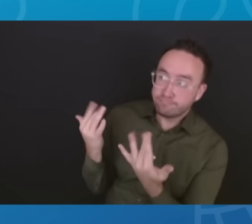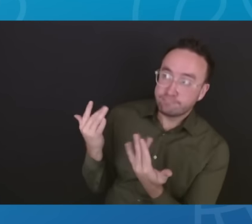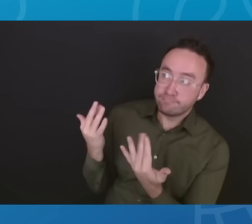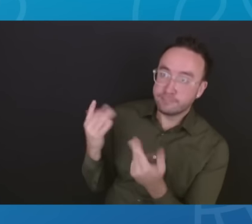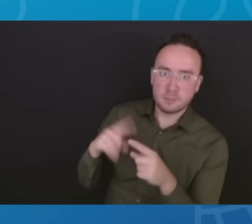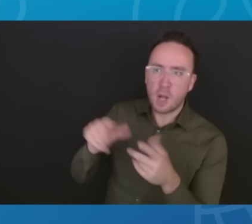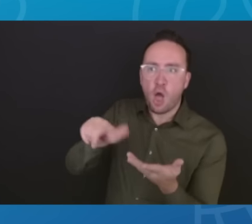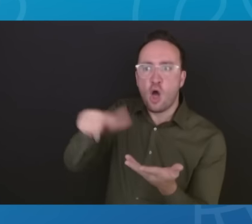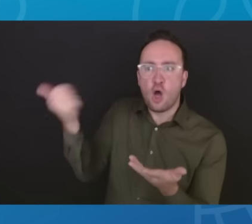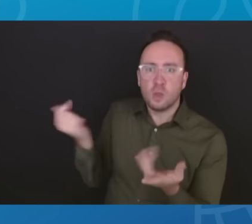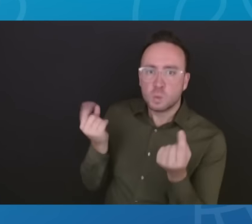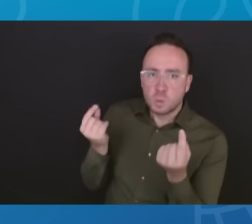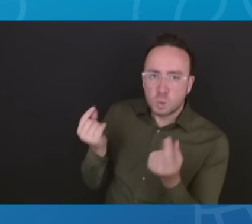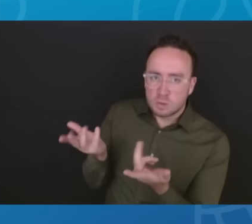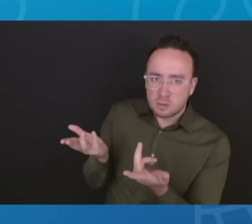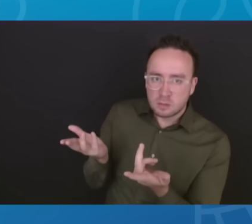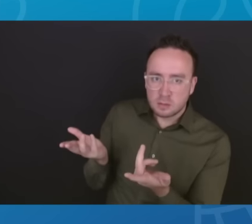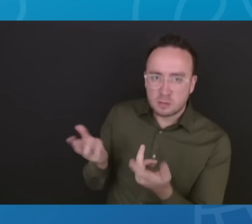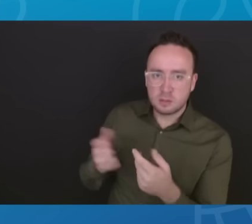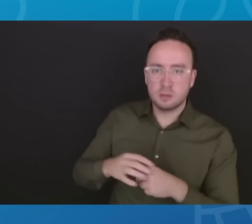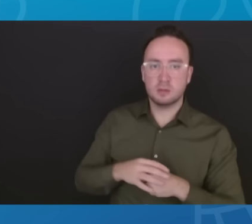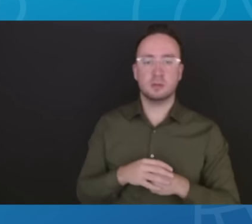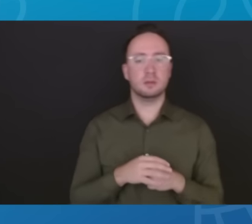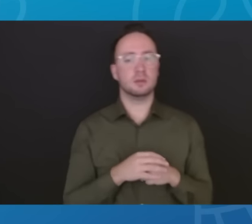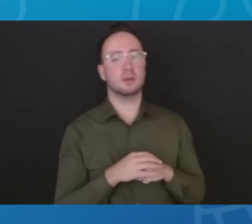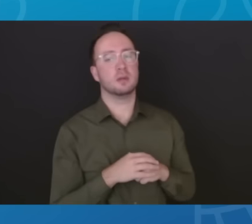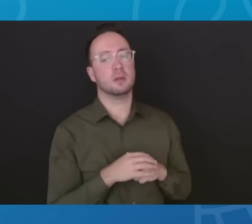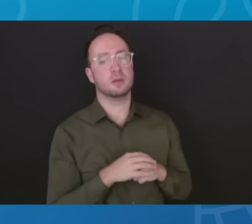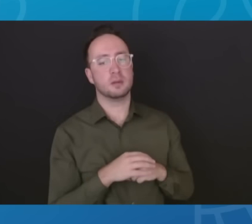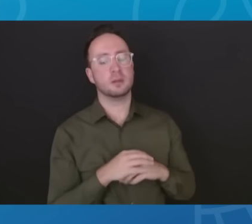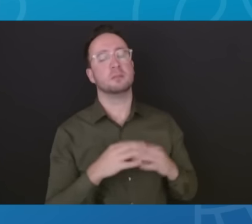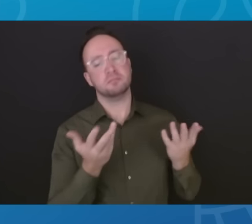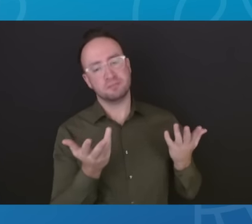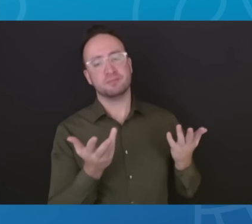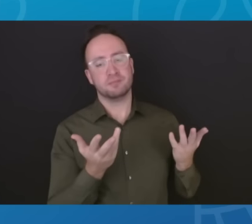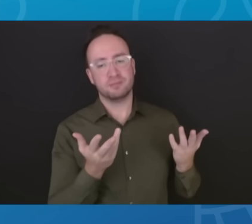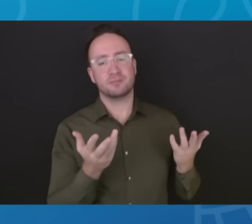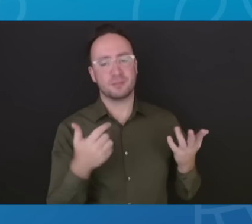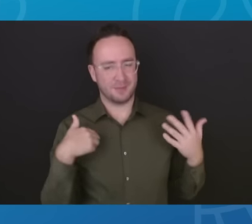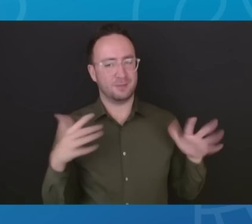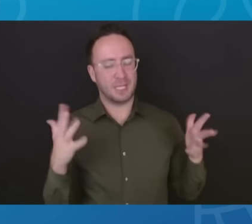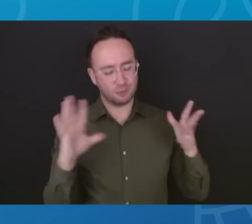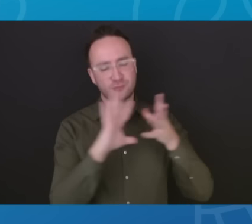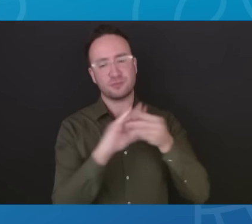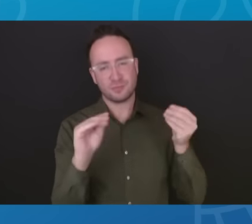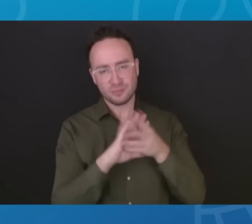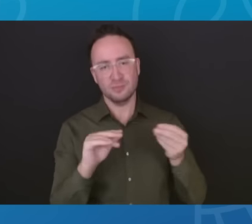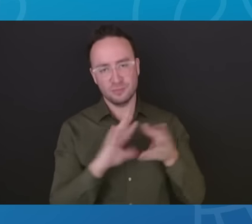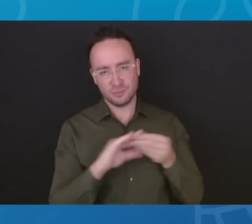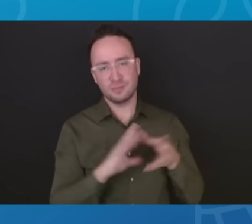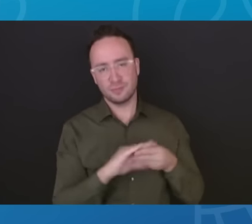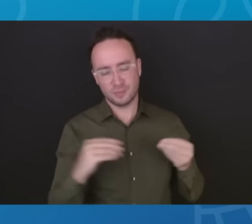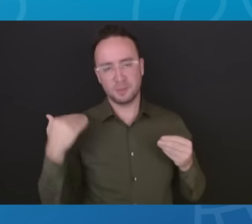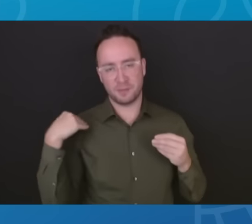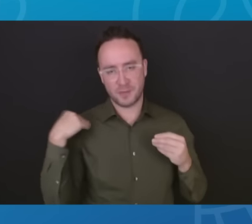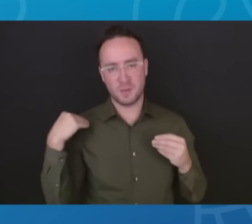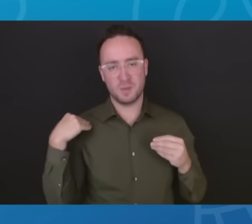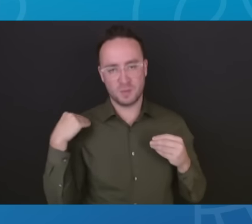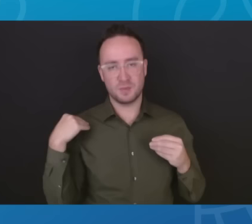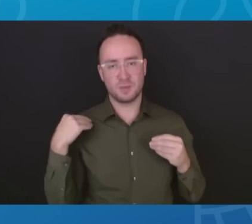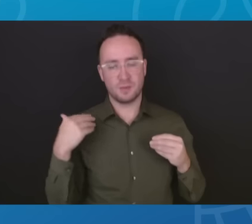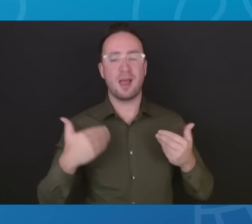I'm pausing only because I went through some of this, but it's probably on a day that you weren't here. Sorry. Where we've been, it's quite all right. So there was a ceasefire proposal that we put forward. There was